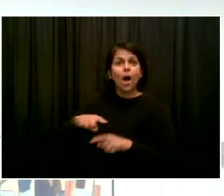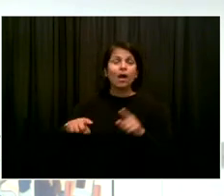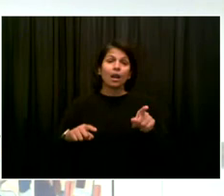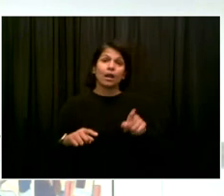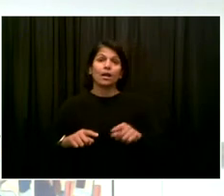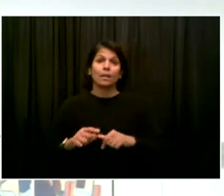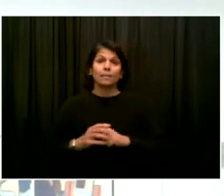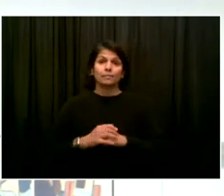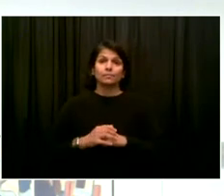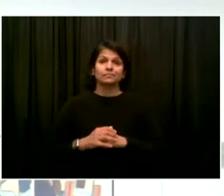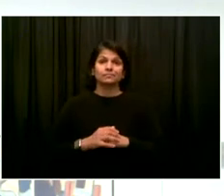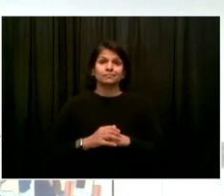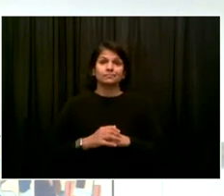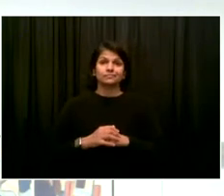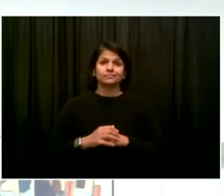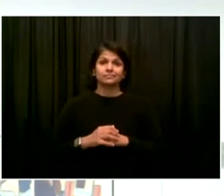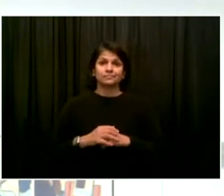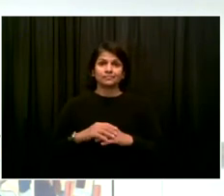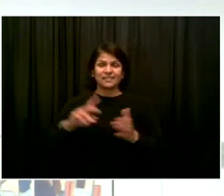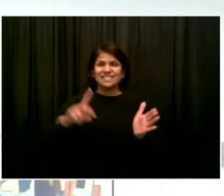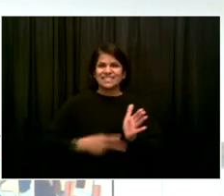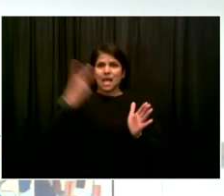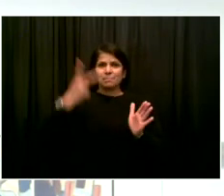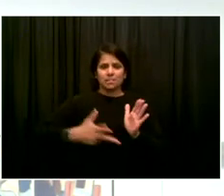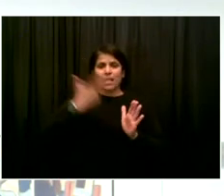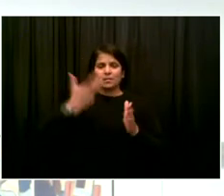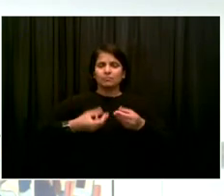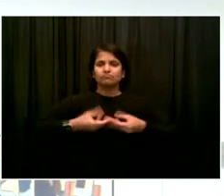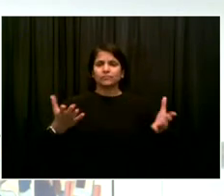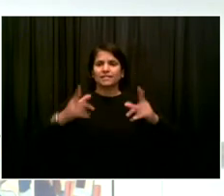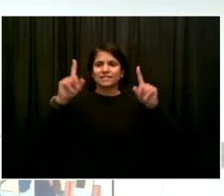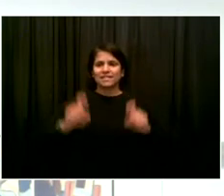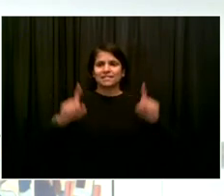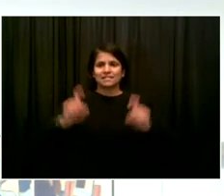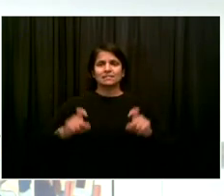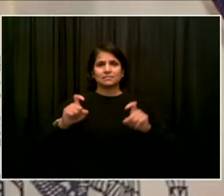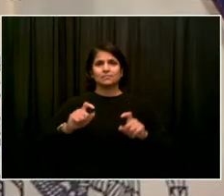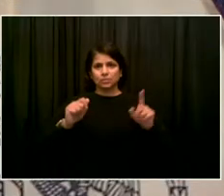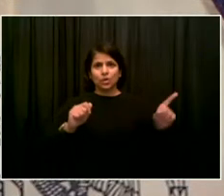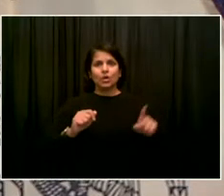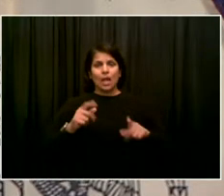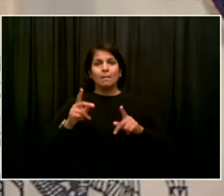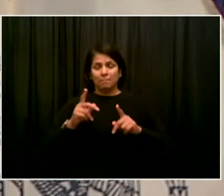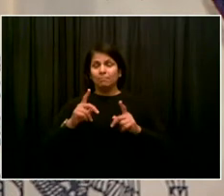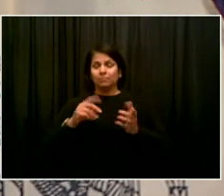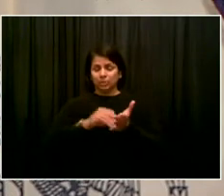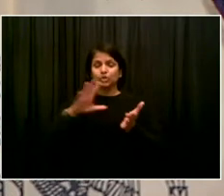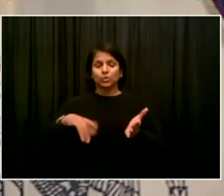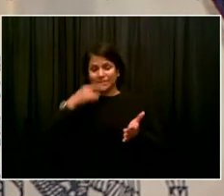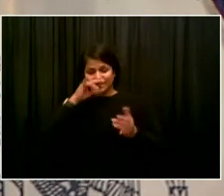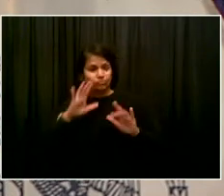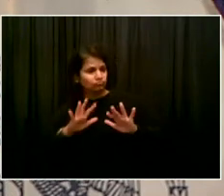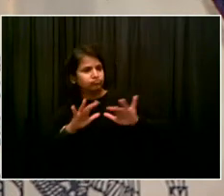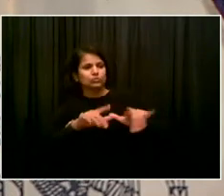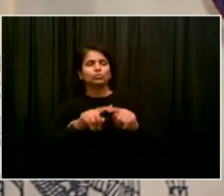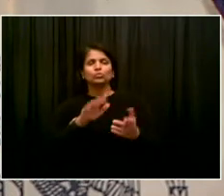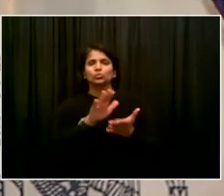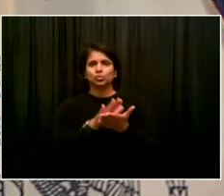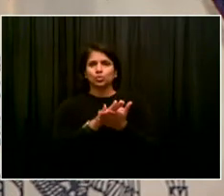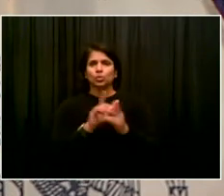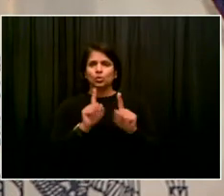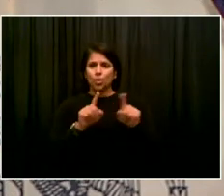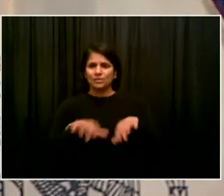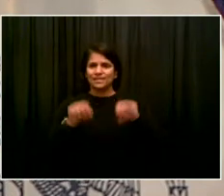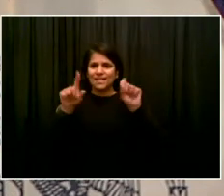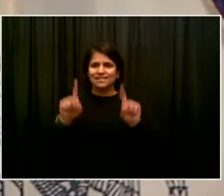back as possible ahead of bringing kids back to school. Thank you. Thank you. Go ahead, Steve. Thanks very